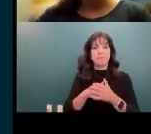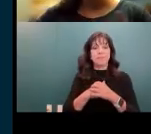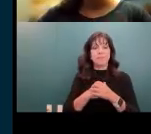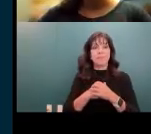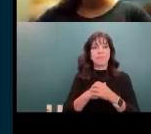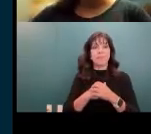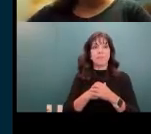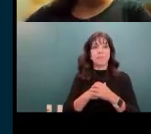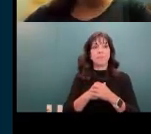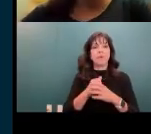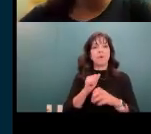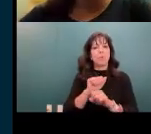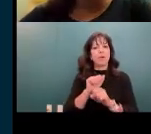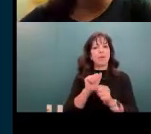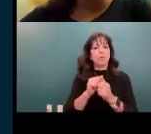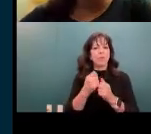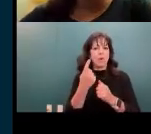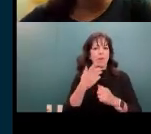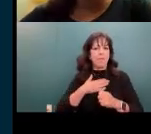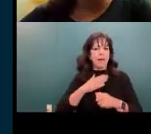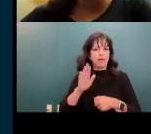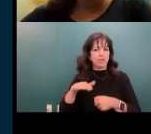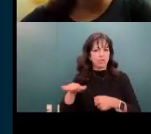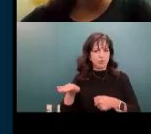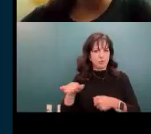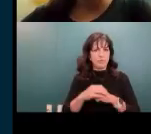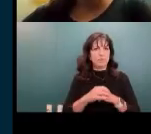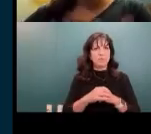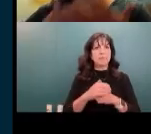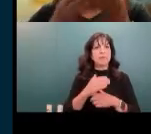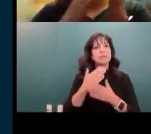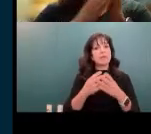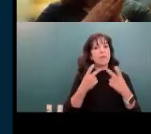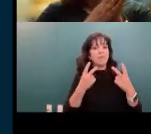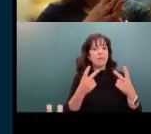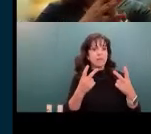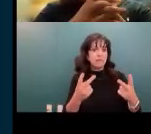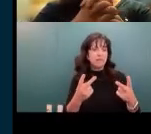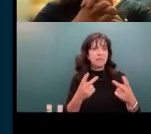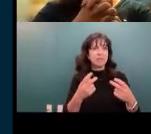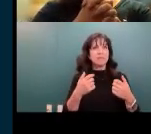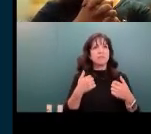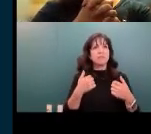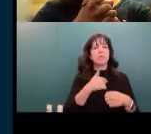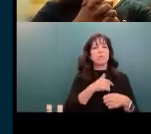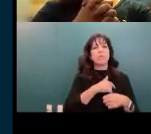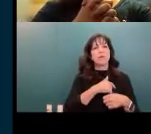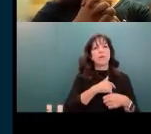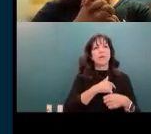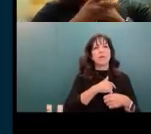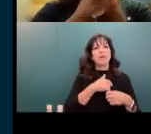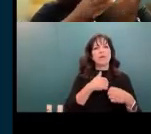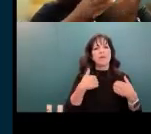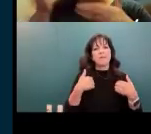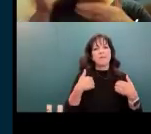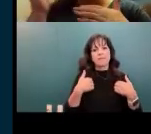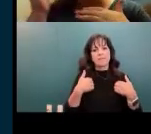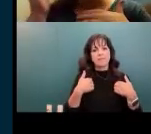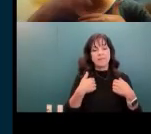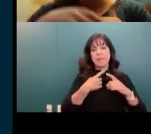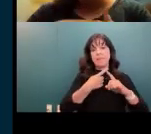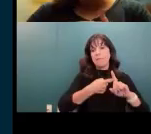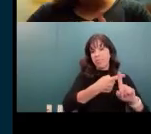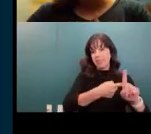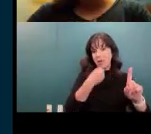working with one of my children that we work with, some of the visits we do. So we do um, monthly